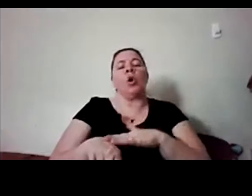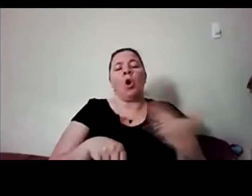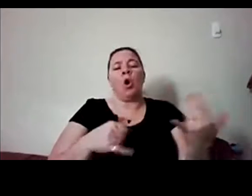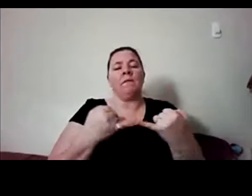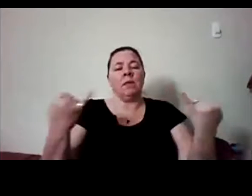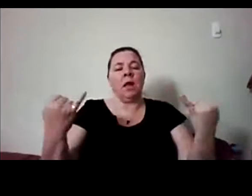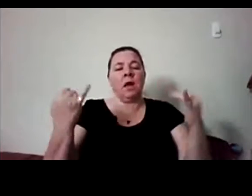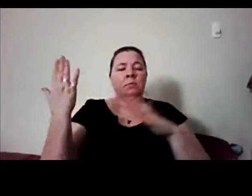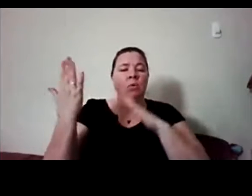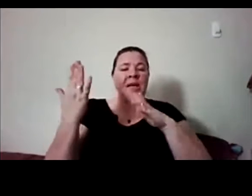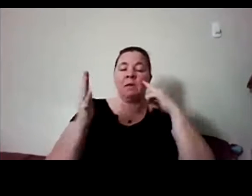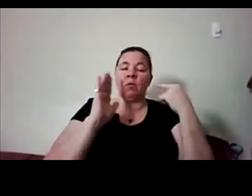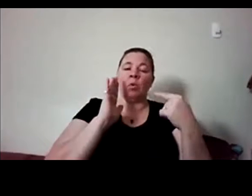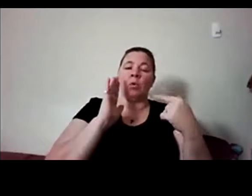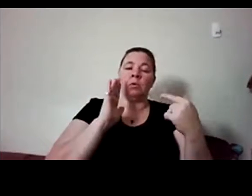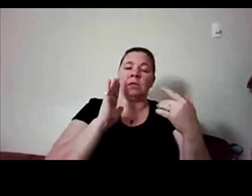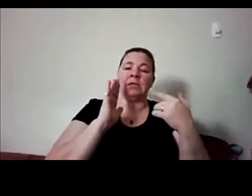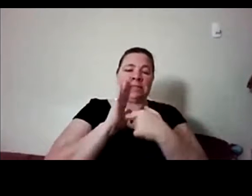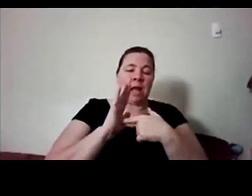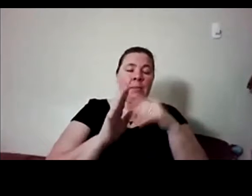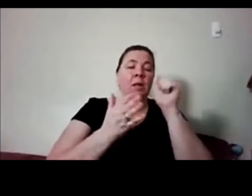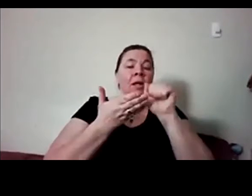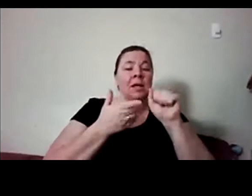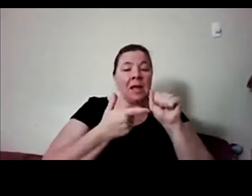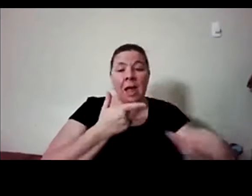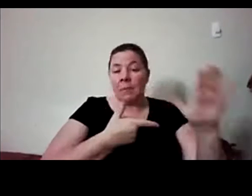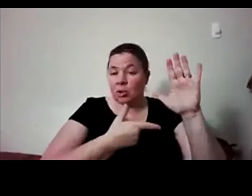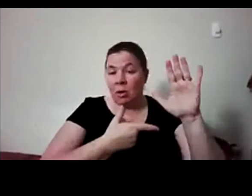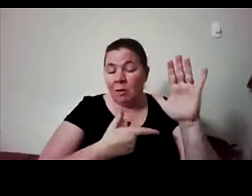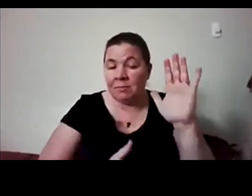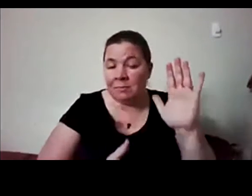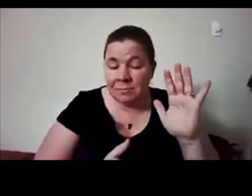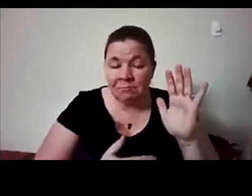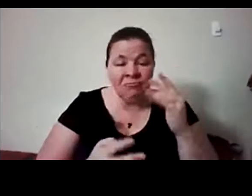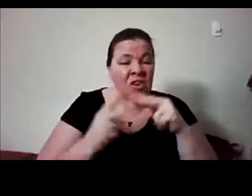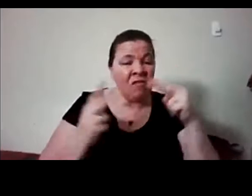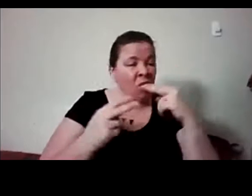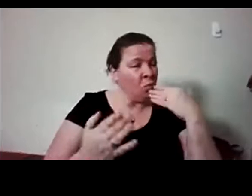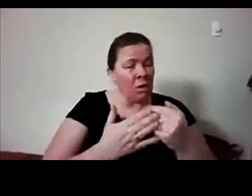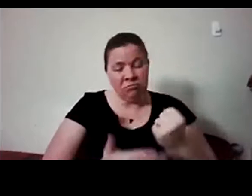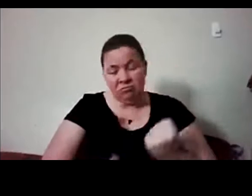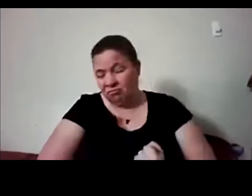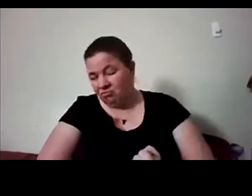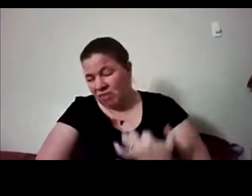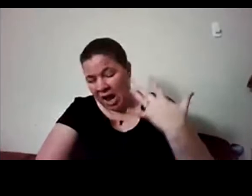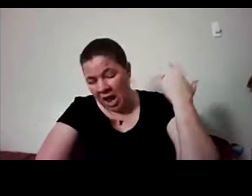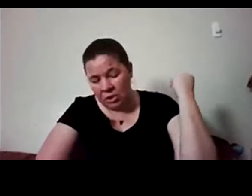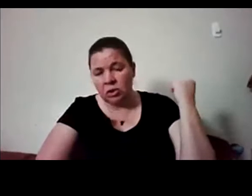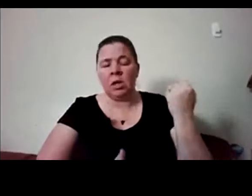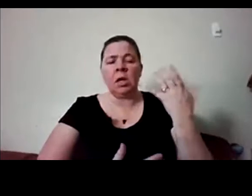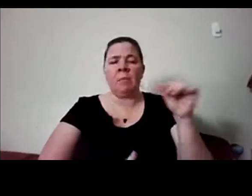A typical example, Amazon, doing very well. The company, the world's richest company, right? They don't need